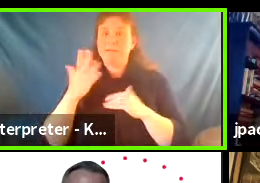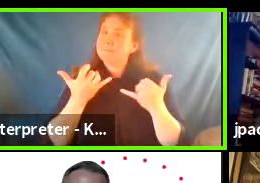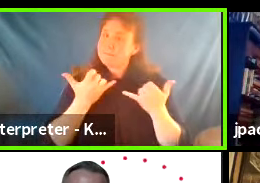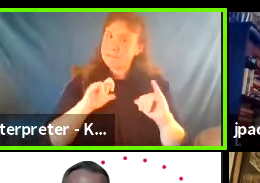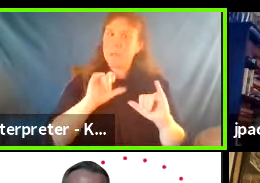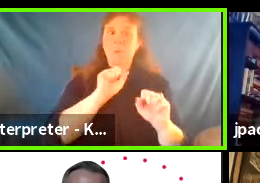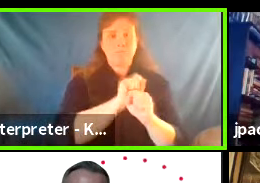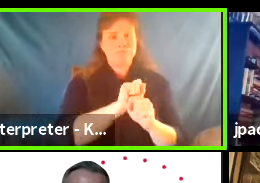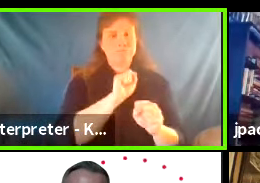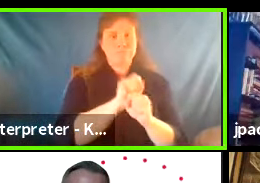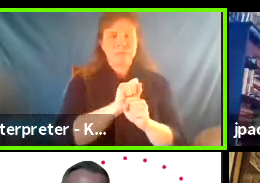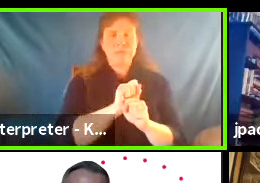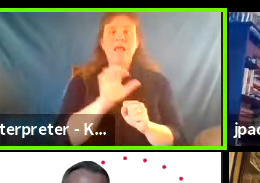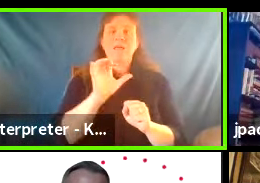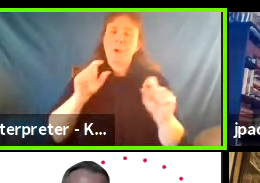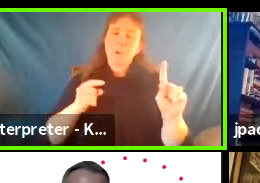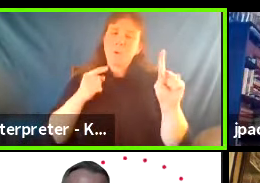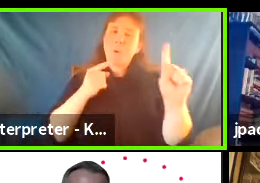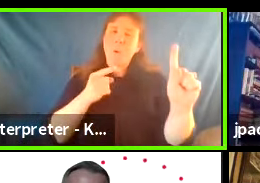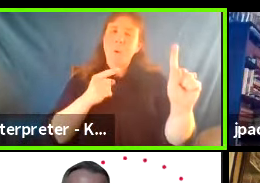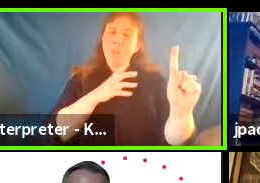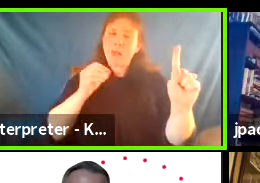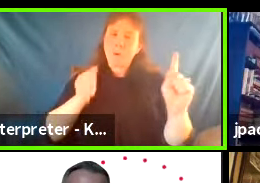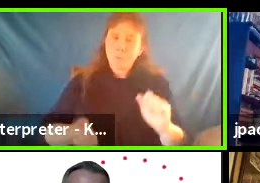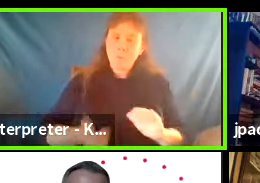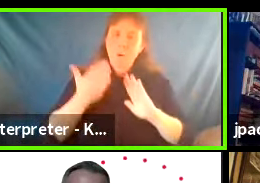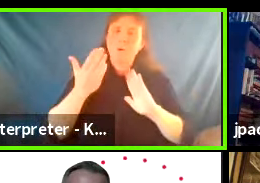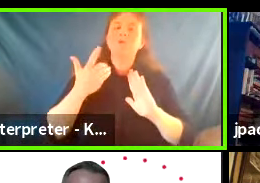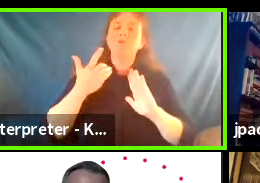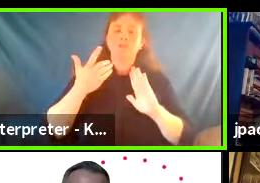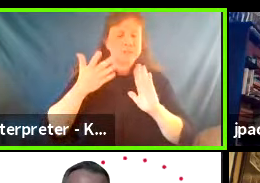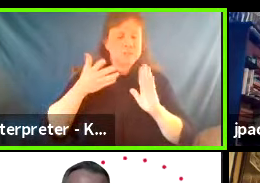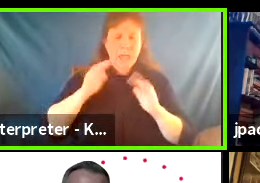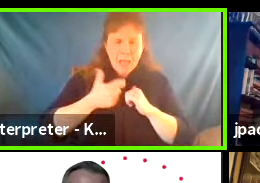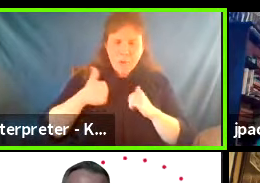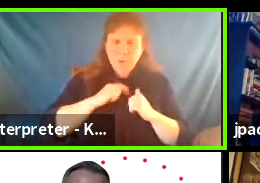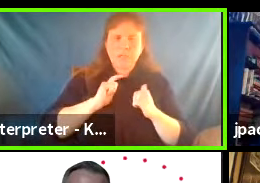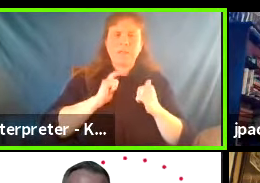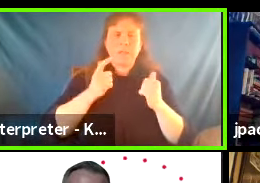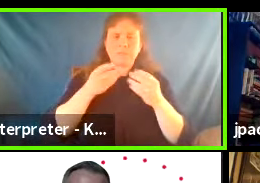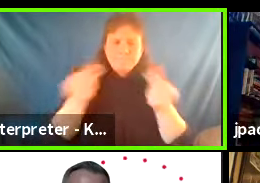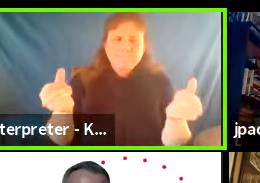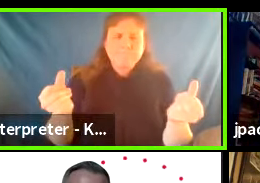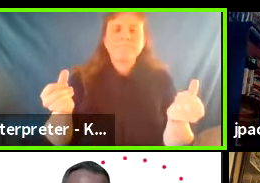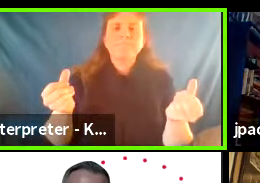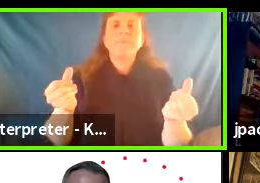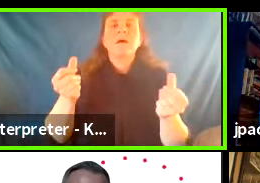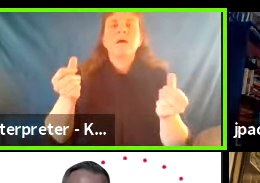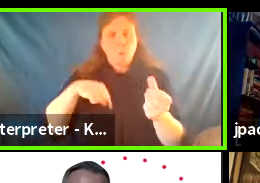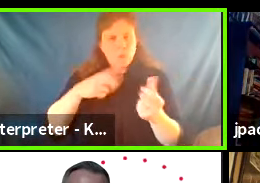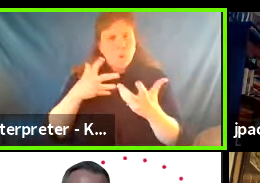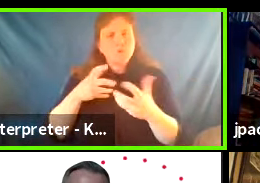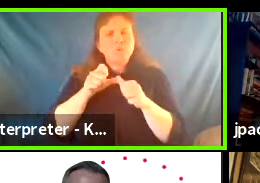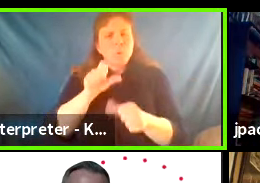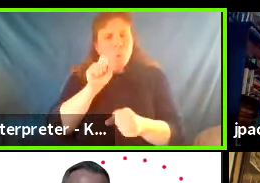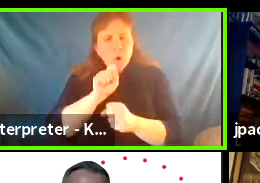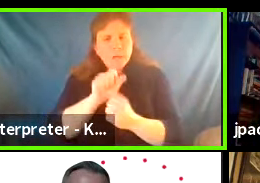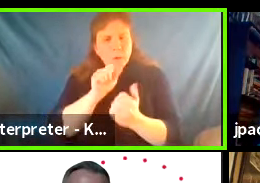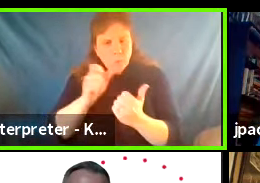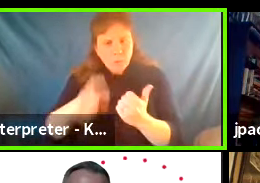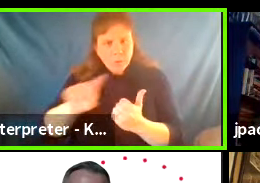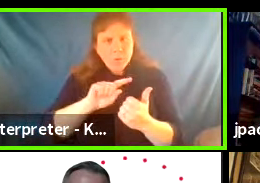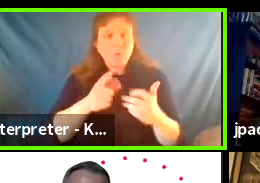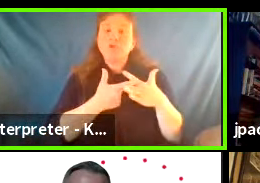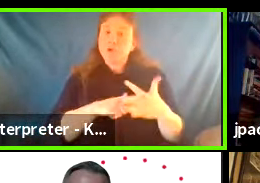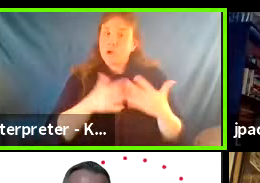the goal and approach, and again, want to continue to work with you. And, my understanding is there is going to be a task force, and we want to start this outreach now to get everything